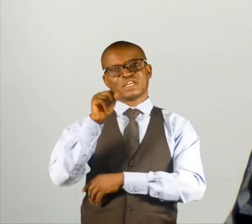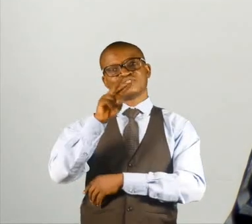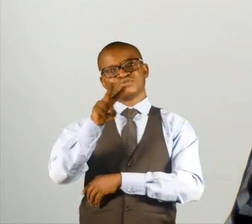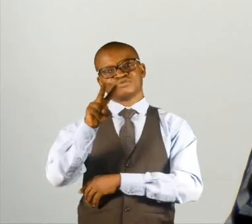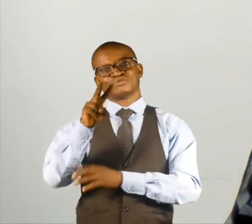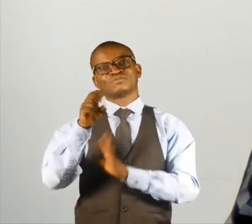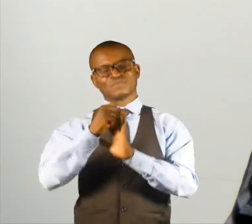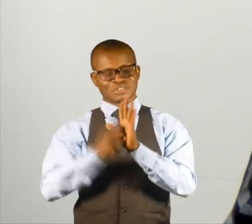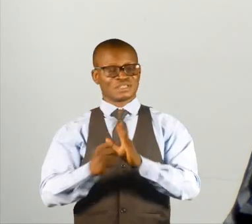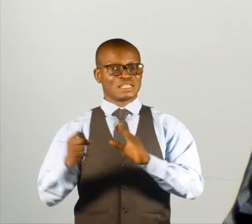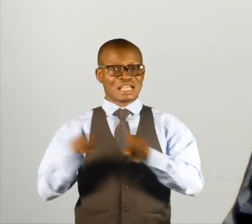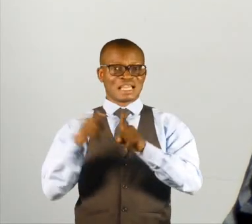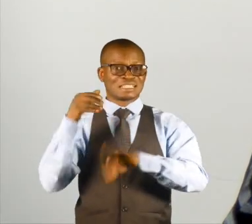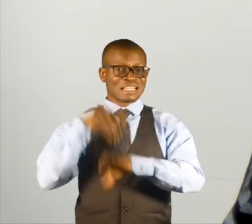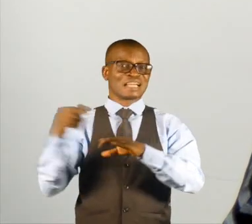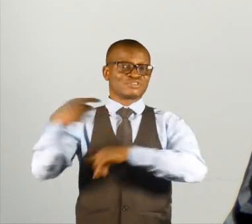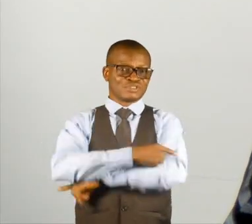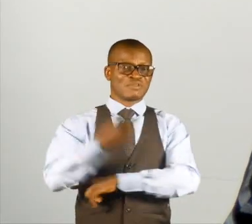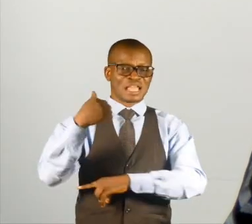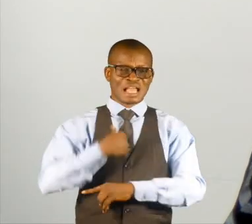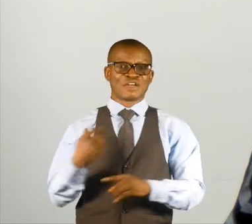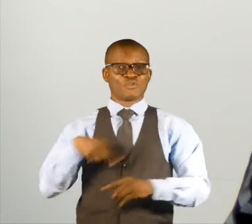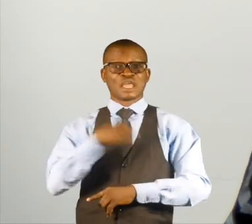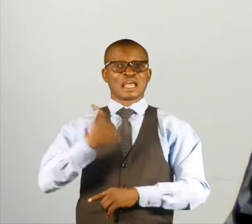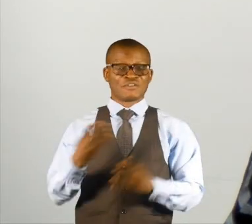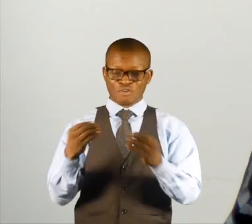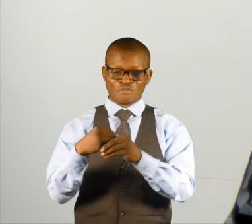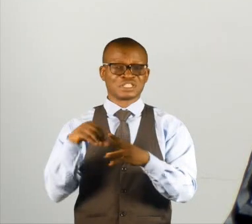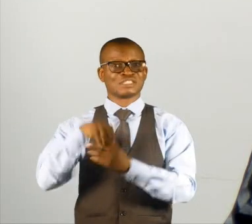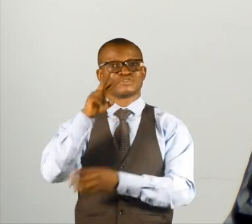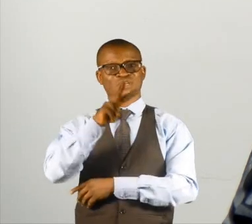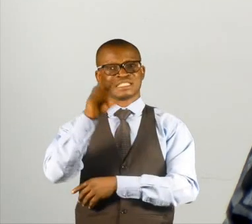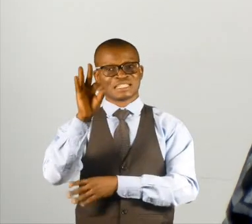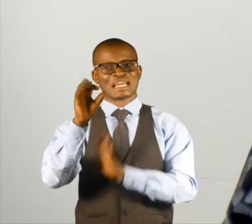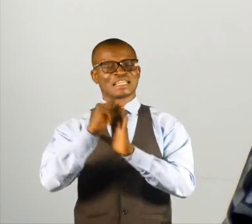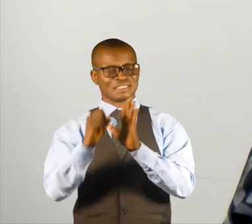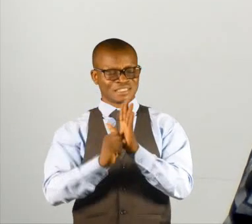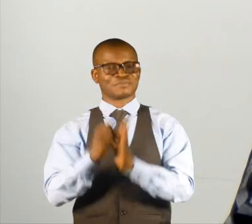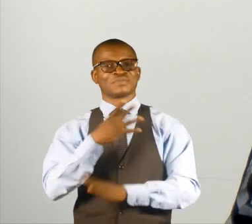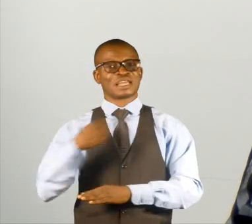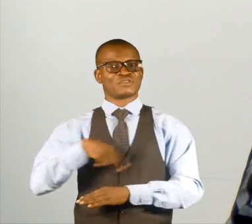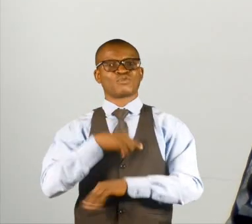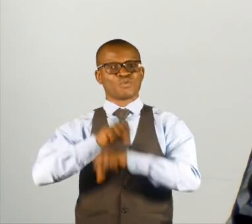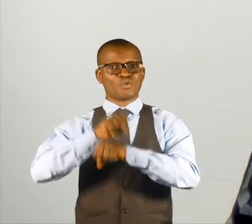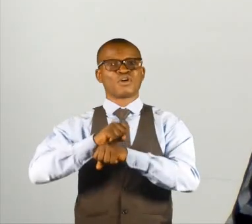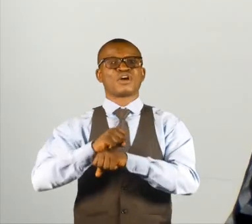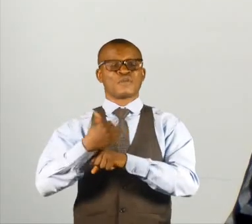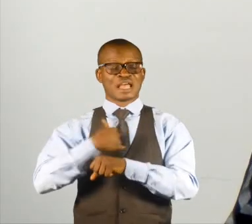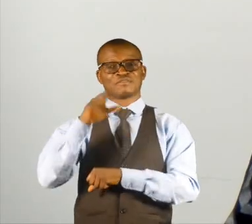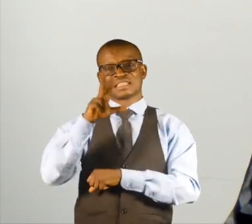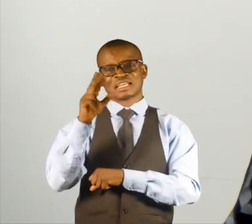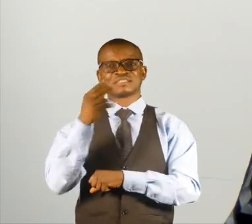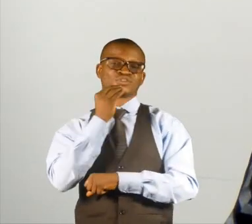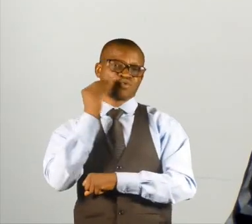in 22 states. And as of today, we have offices in 29 states, and we